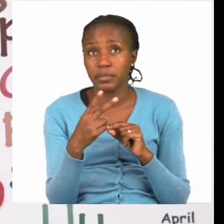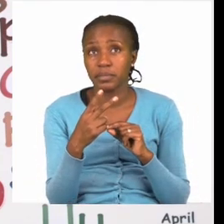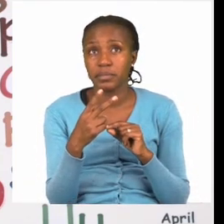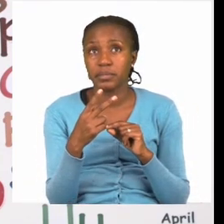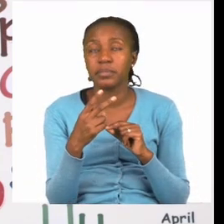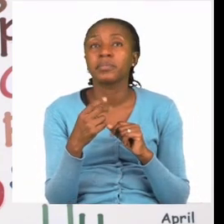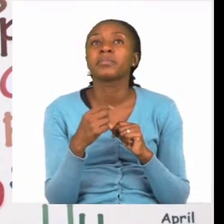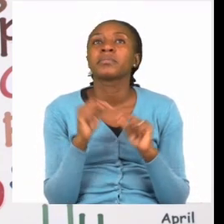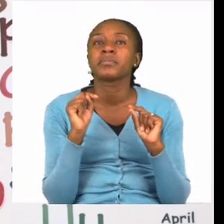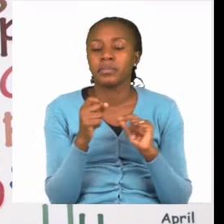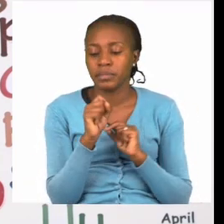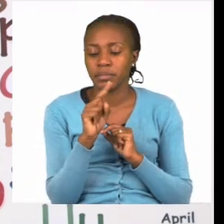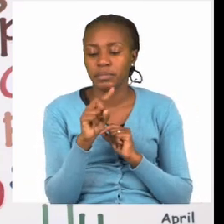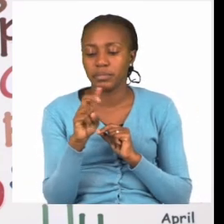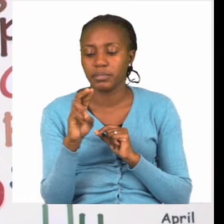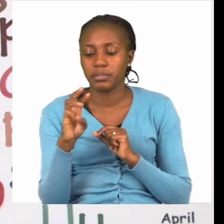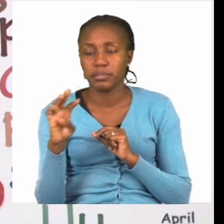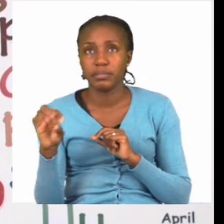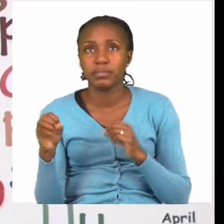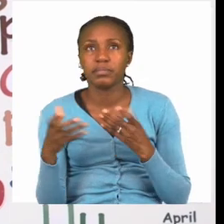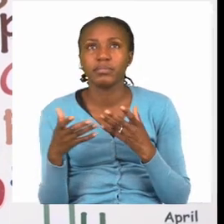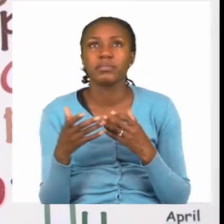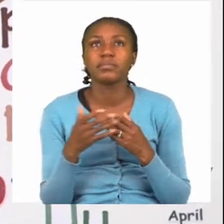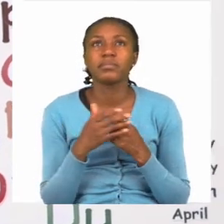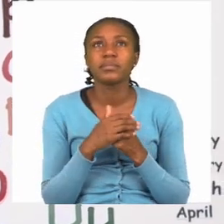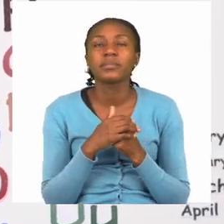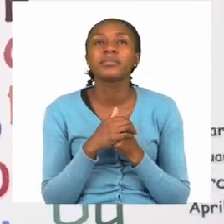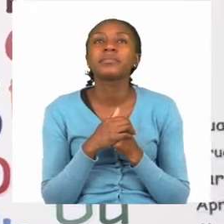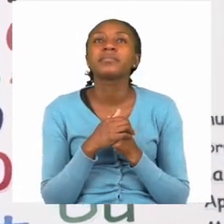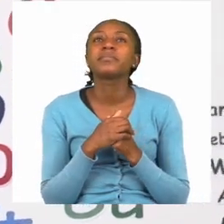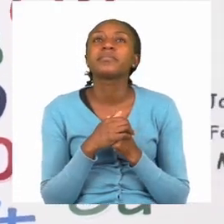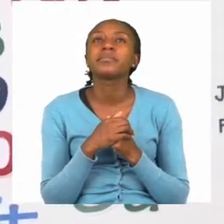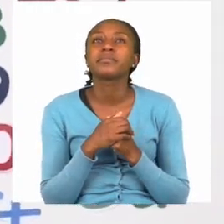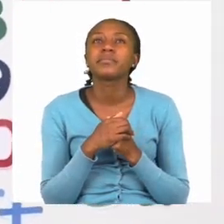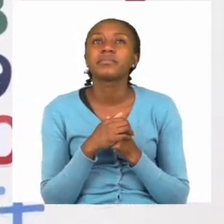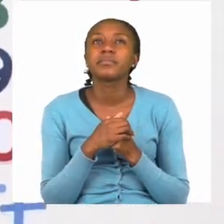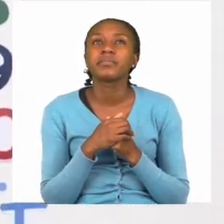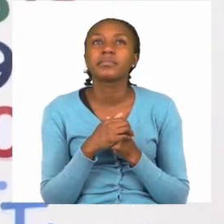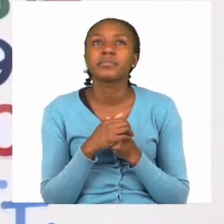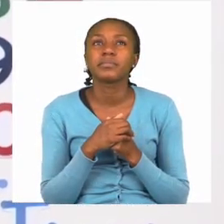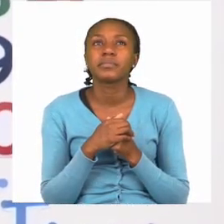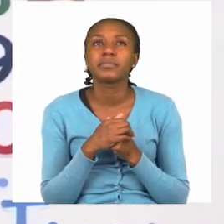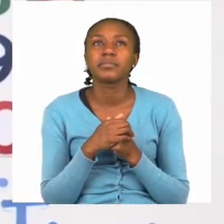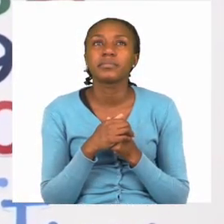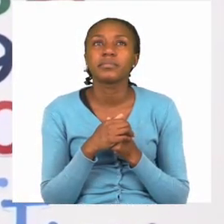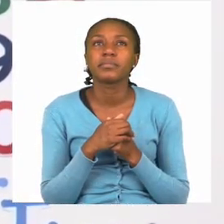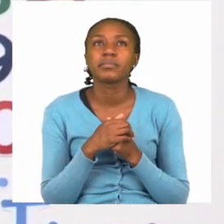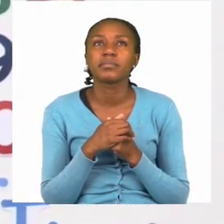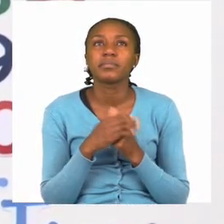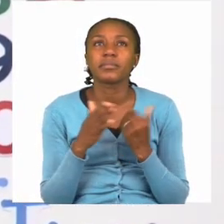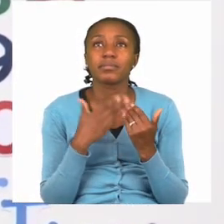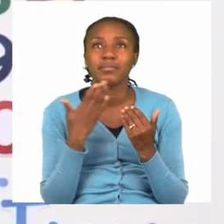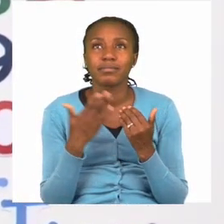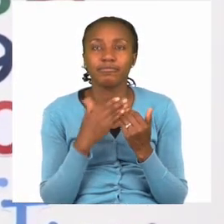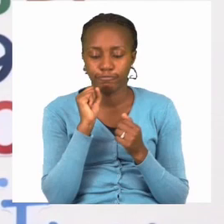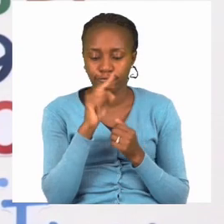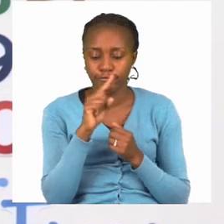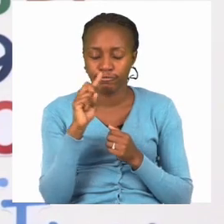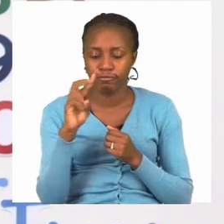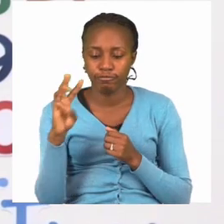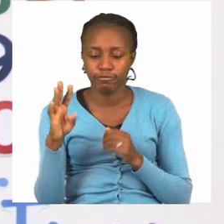my triangles? Now that I've colored them all, it's easier to count